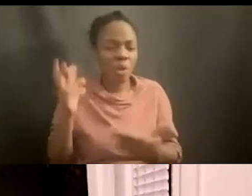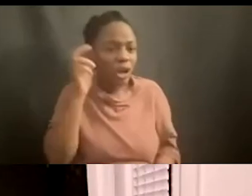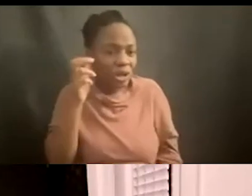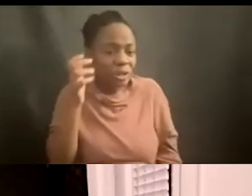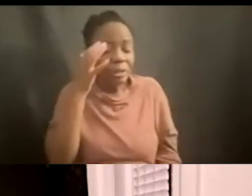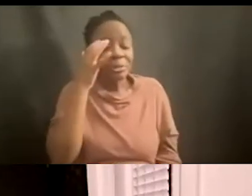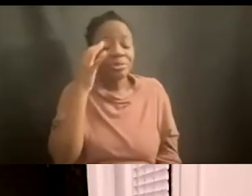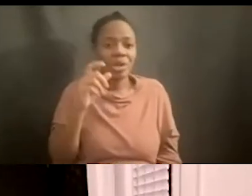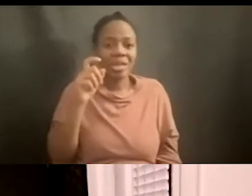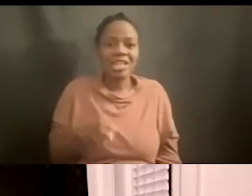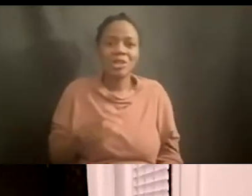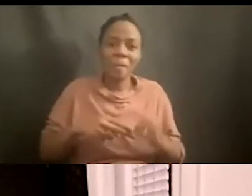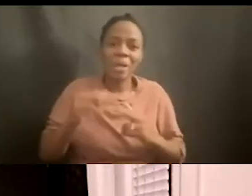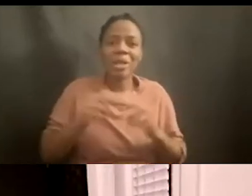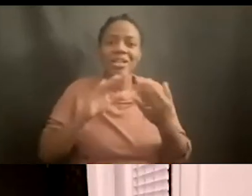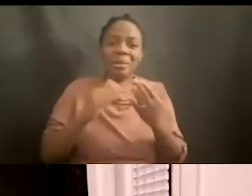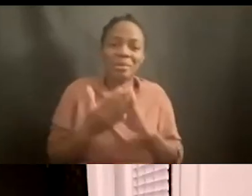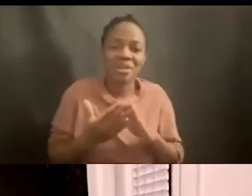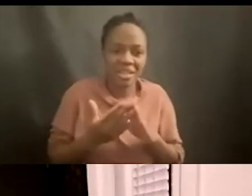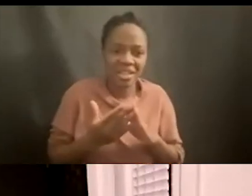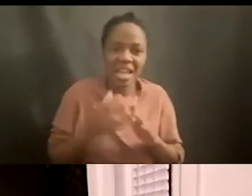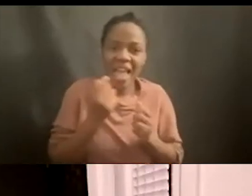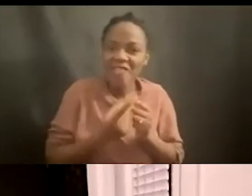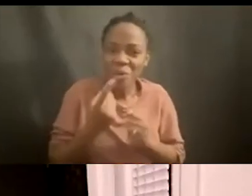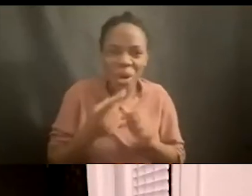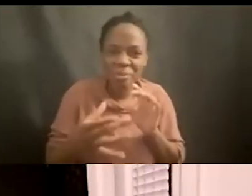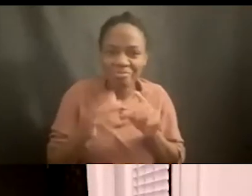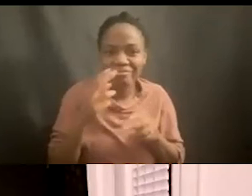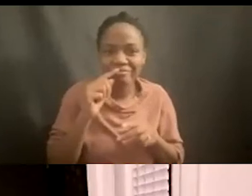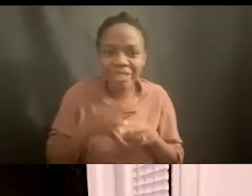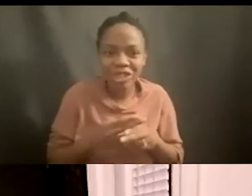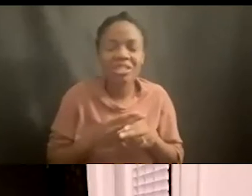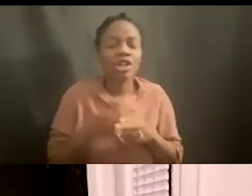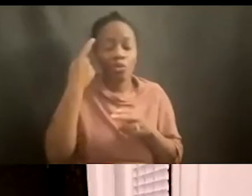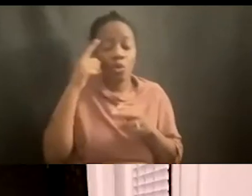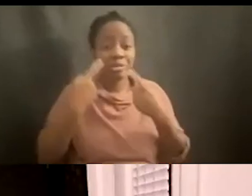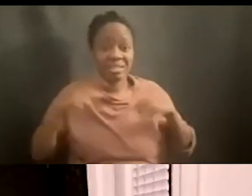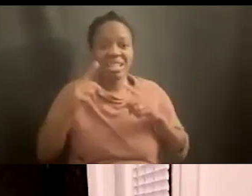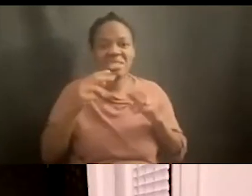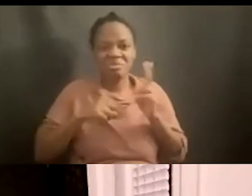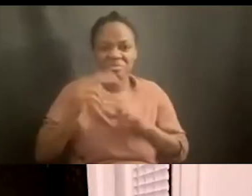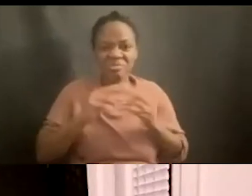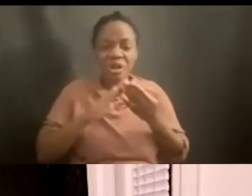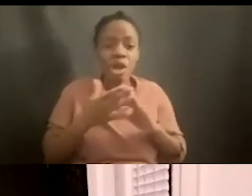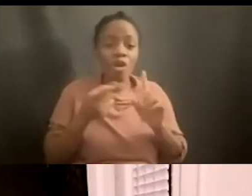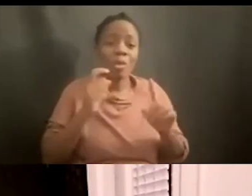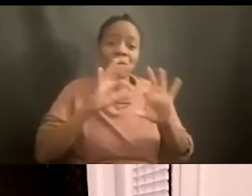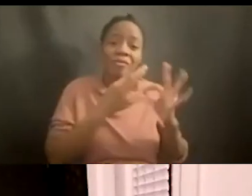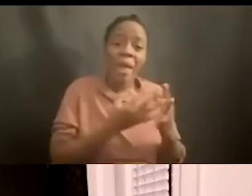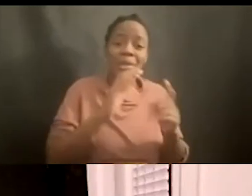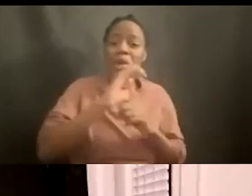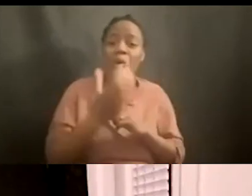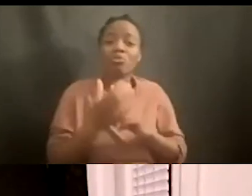to build community, that we have to in order for us to be successful. It comes from family, it comes from our culture, it comes from